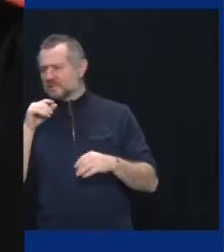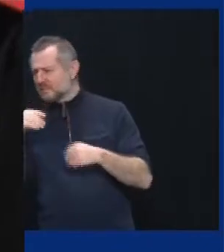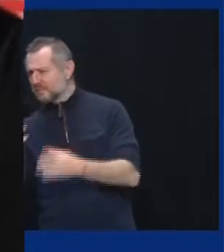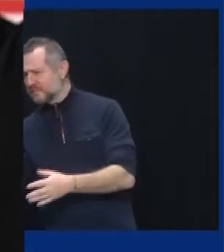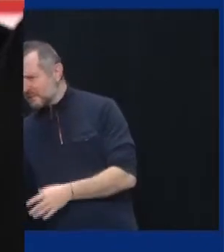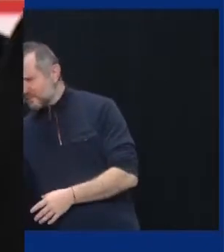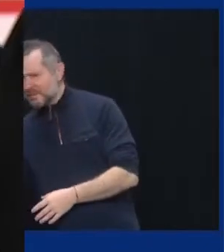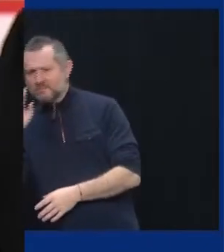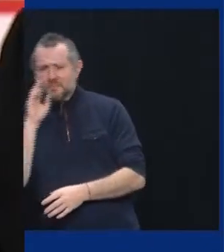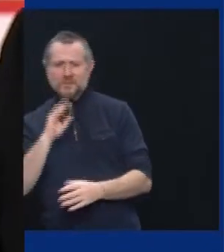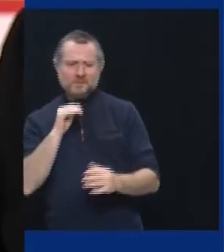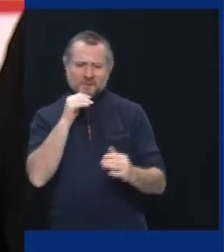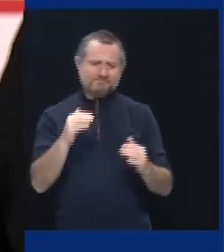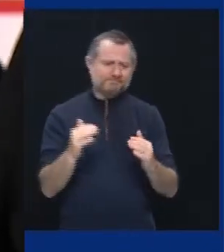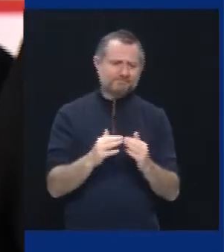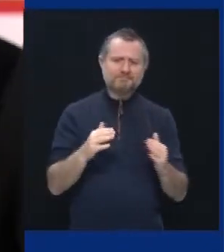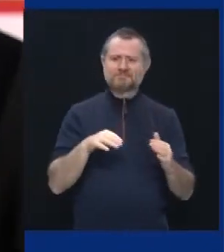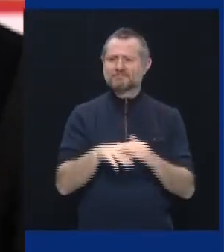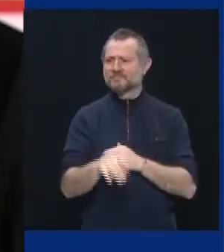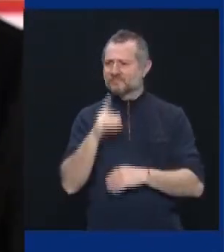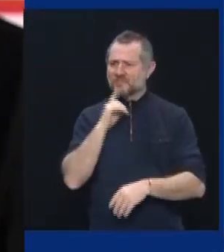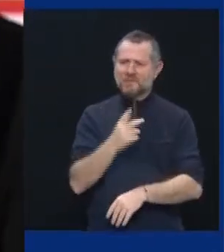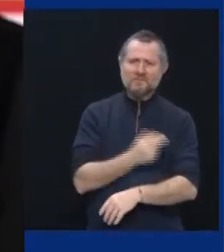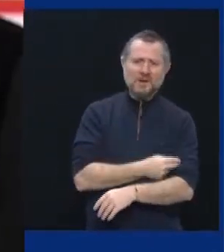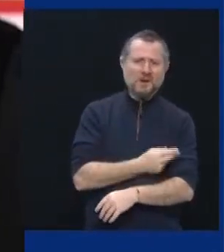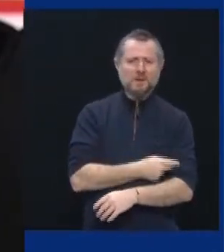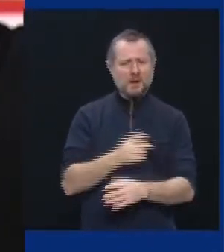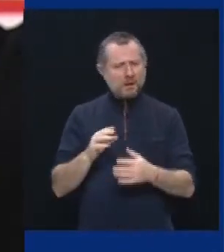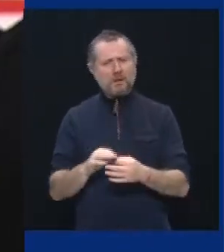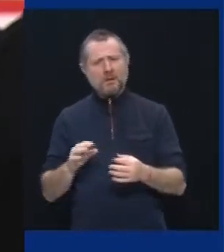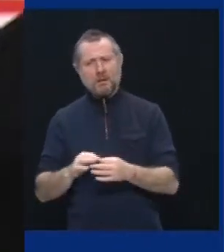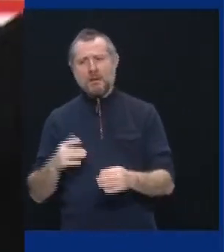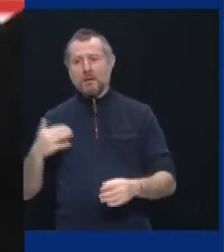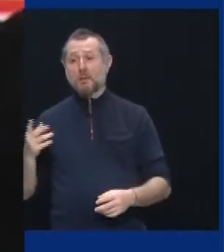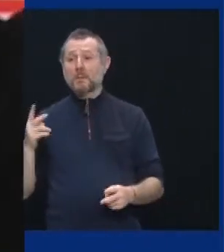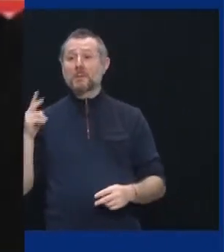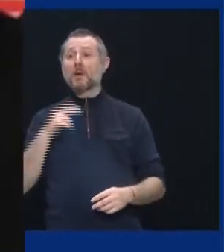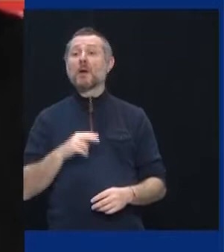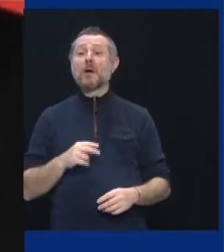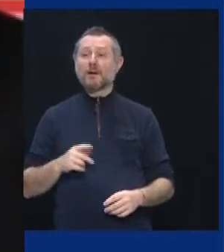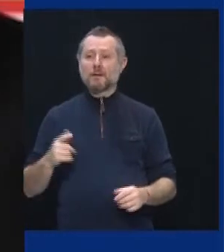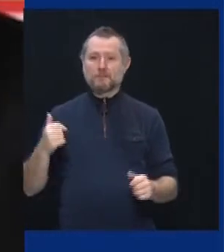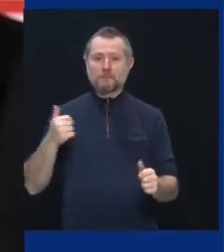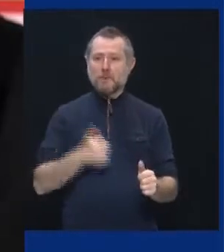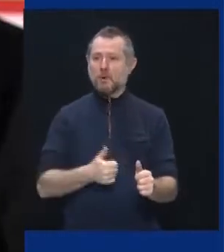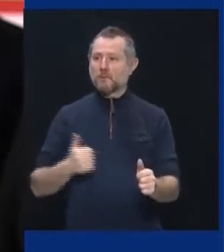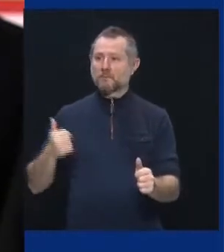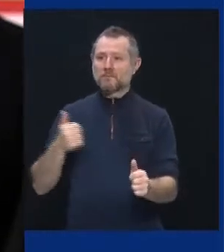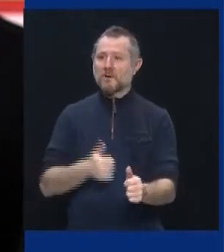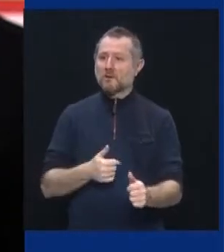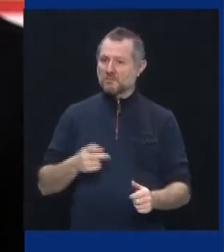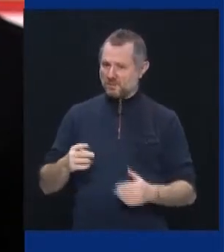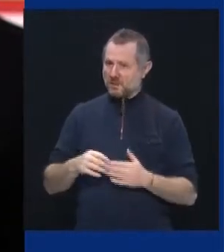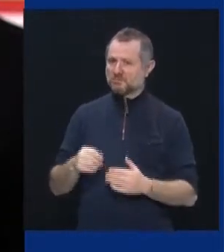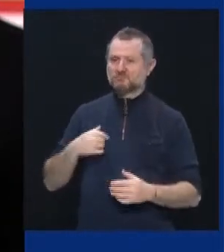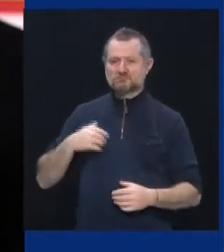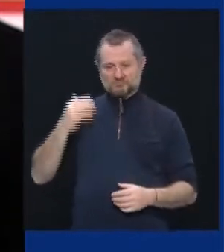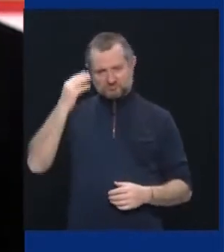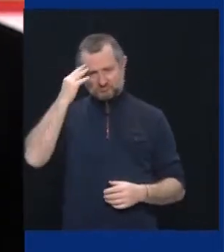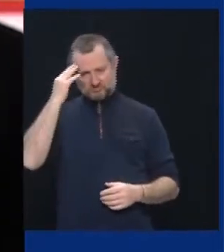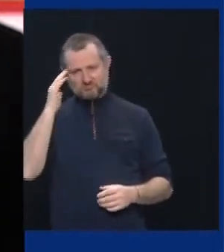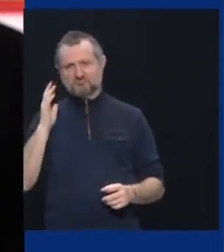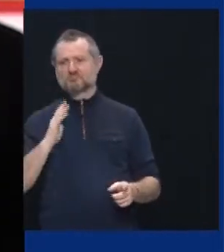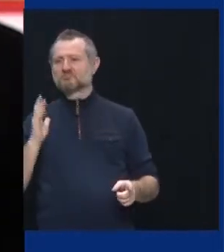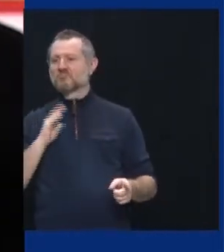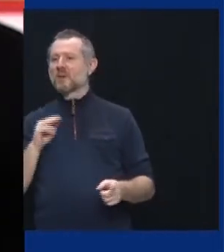for months and months before anyone ever mentioned it. He's always been a leader. I know him from the old days when he was Mayor of New Orleans.